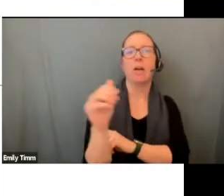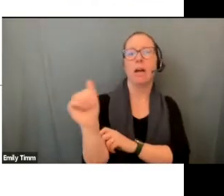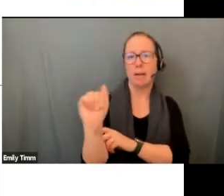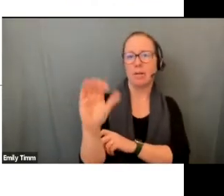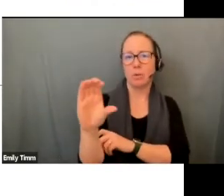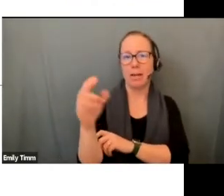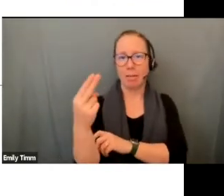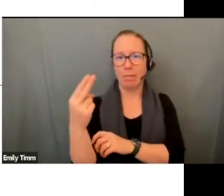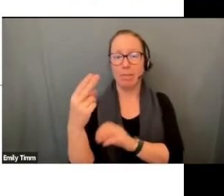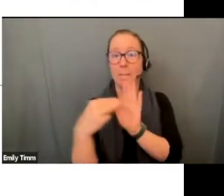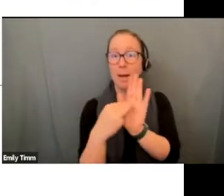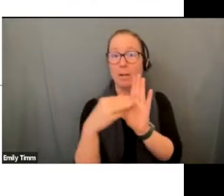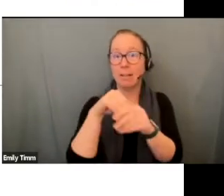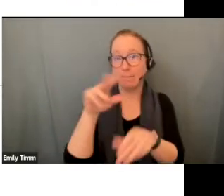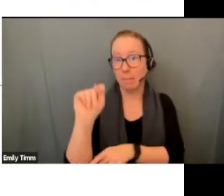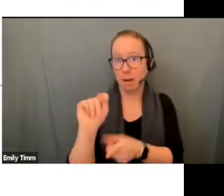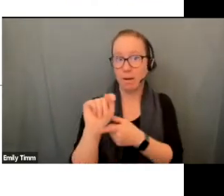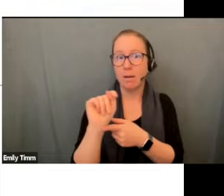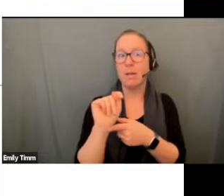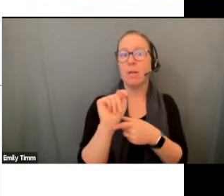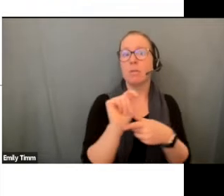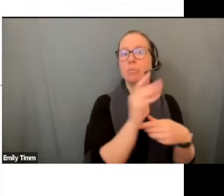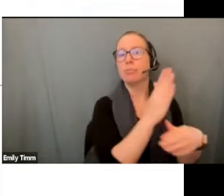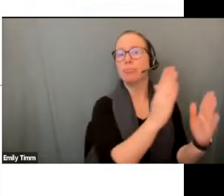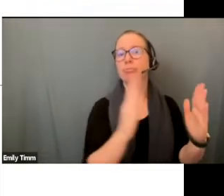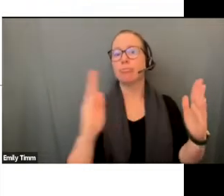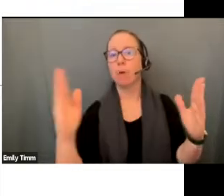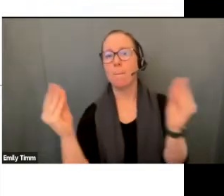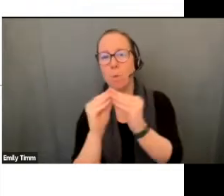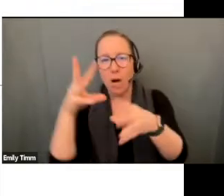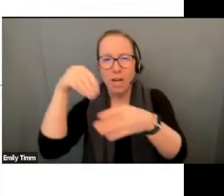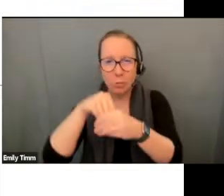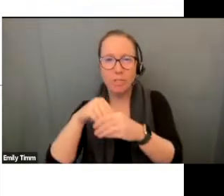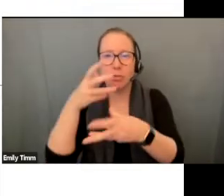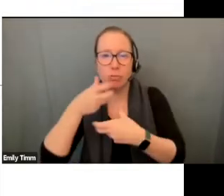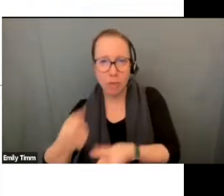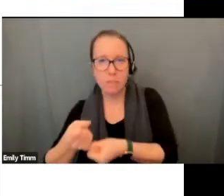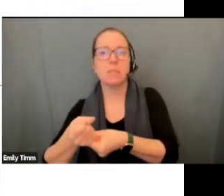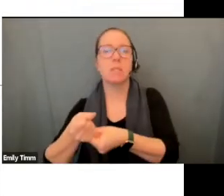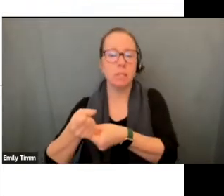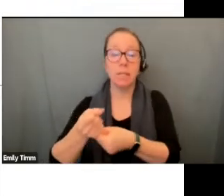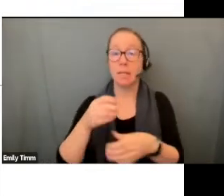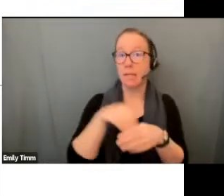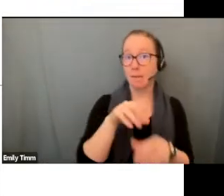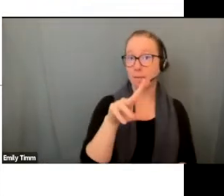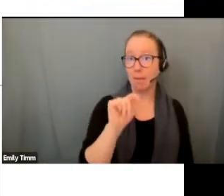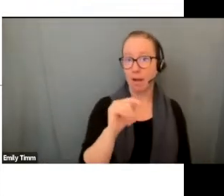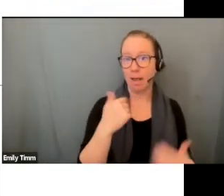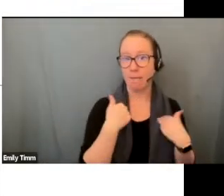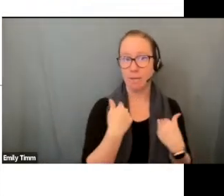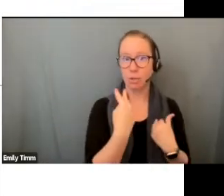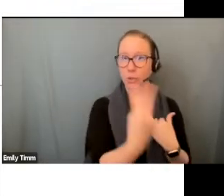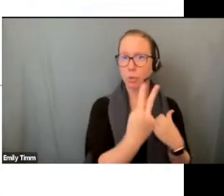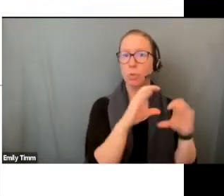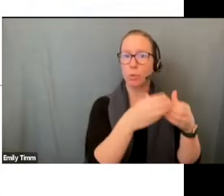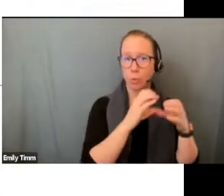Vermont and its movement towards inclusion and trust. In Vermont, there were two groups